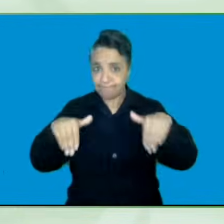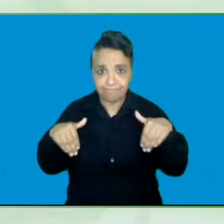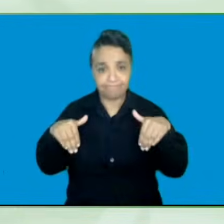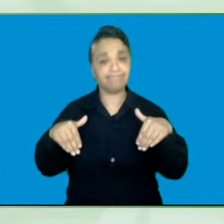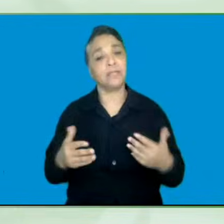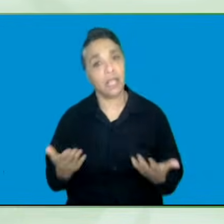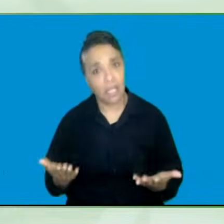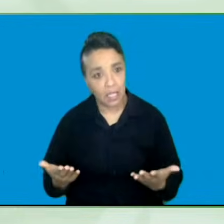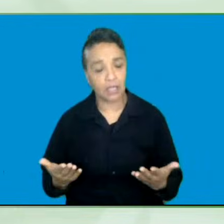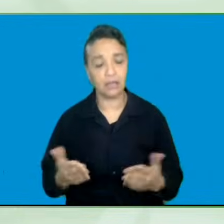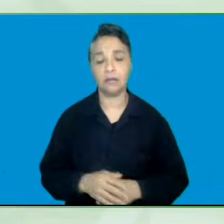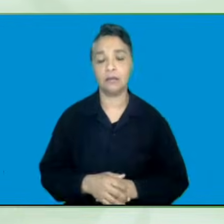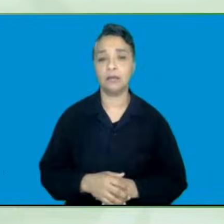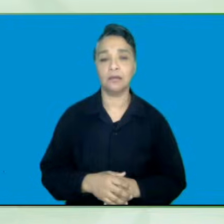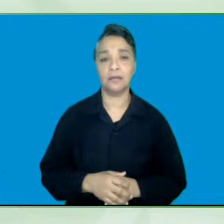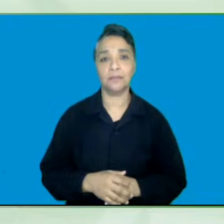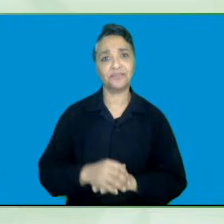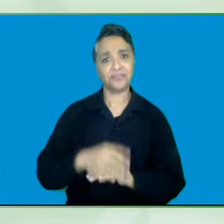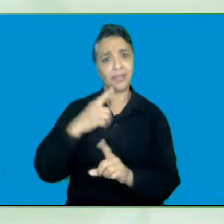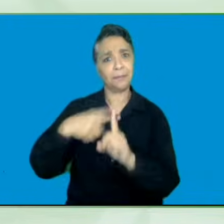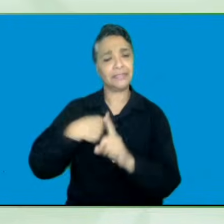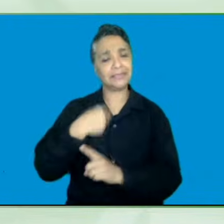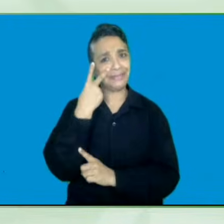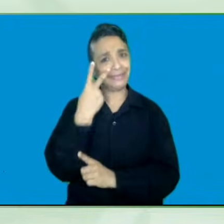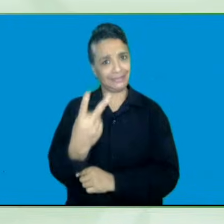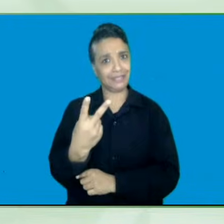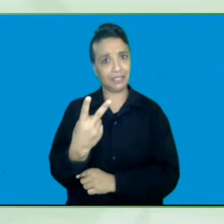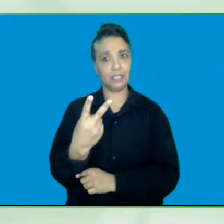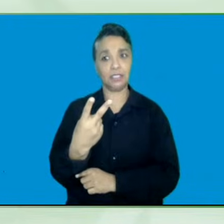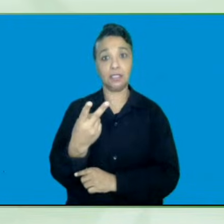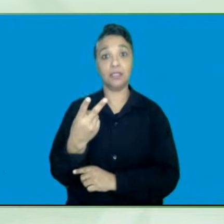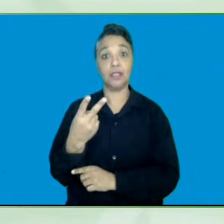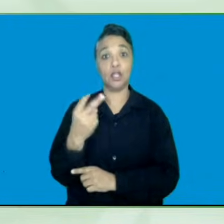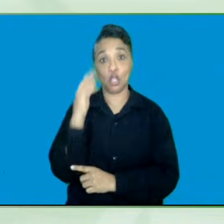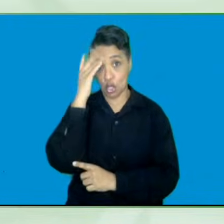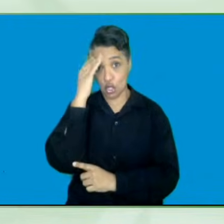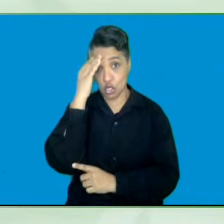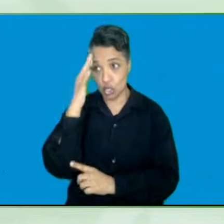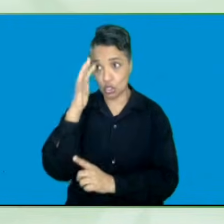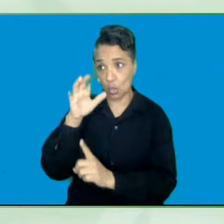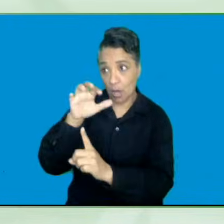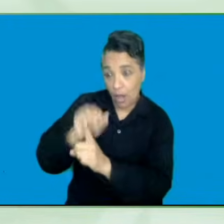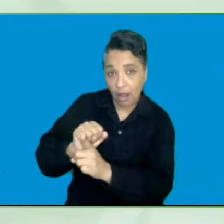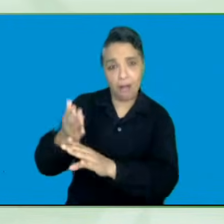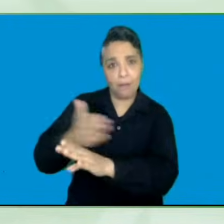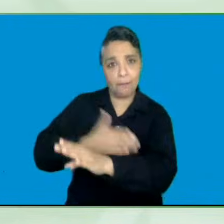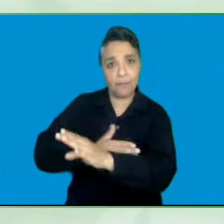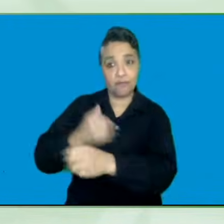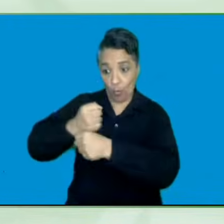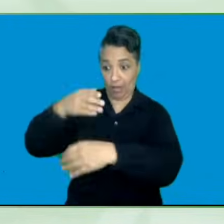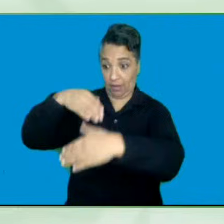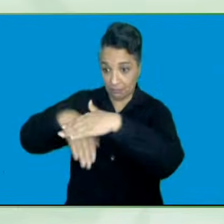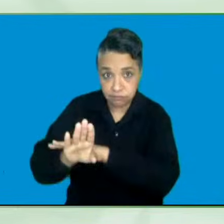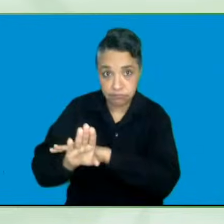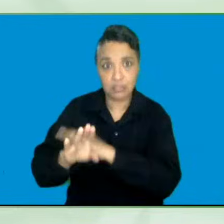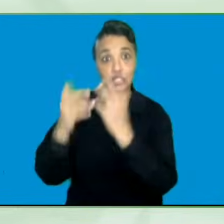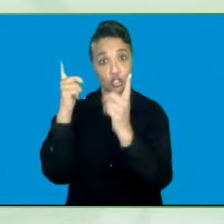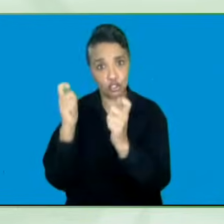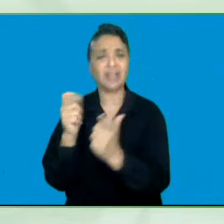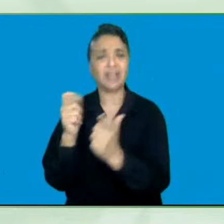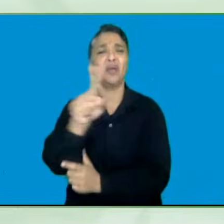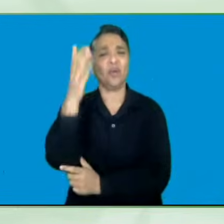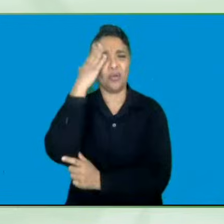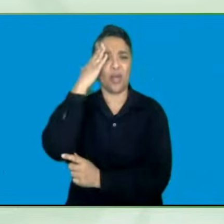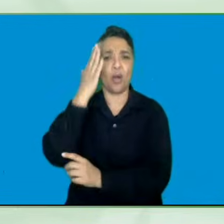Also, I mean, the gaps occur even before neurodivergent people enter the workplace. We know that students